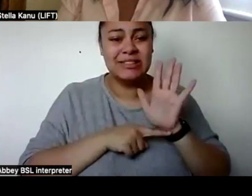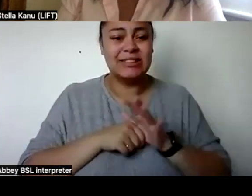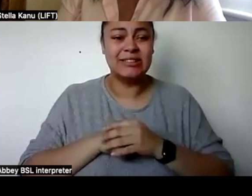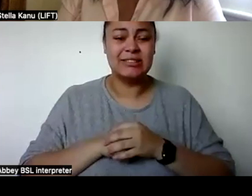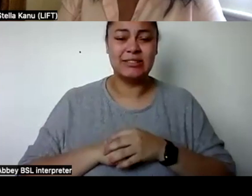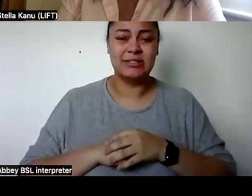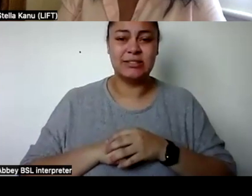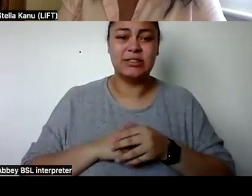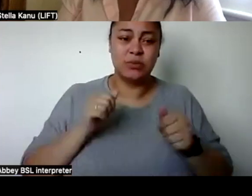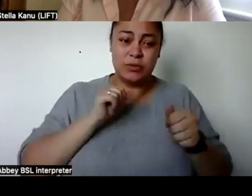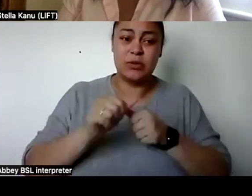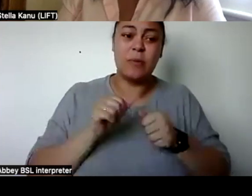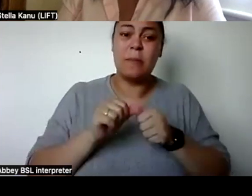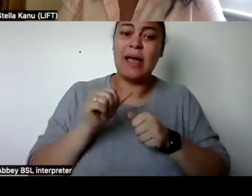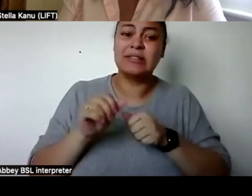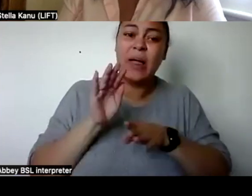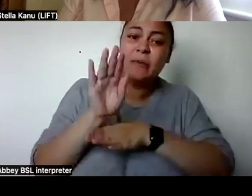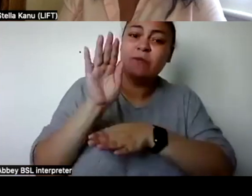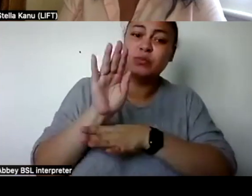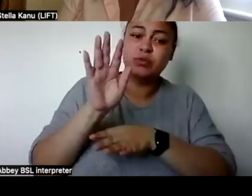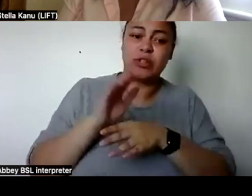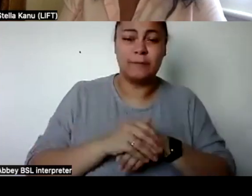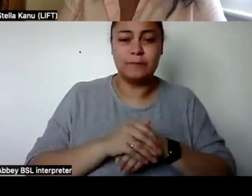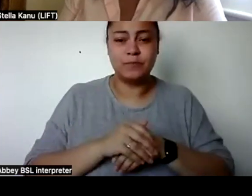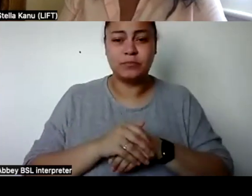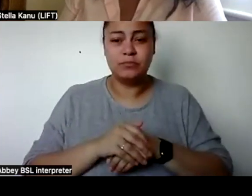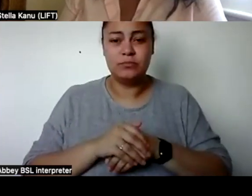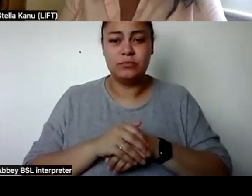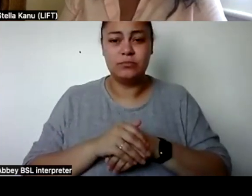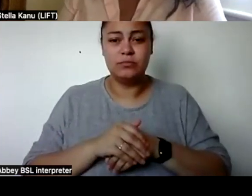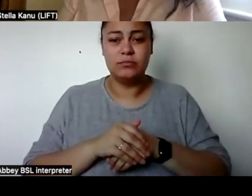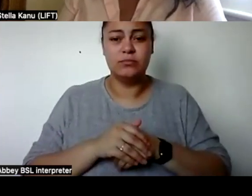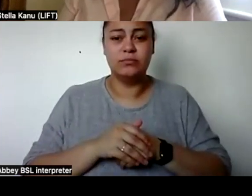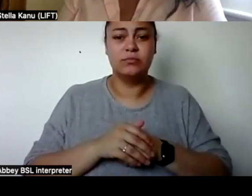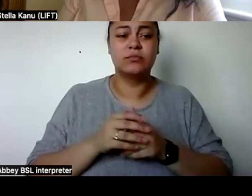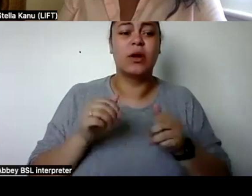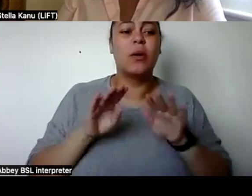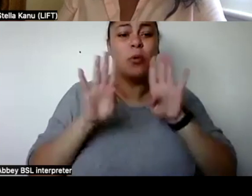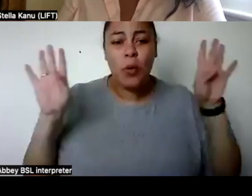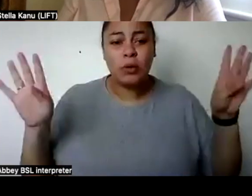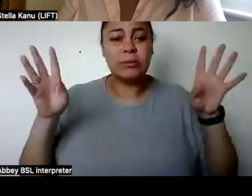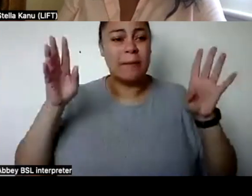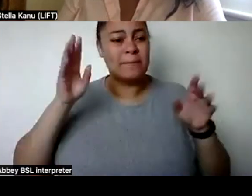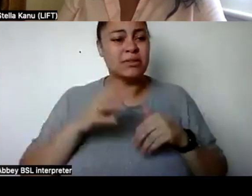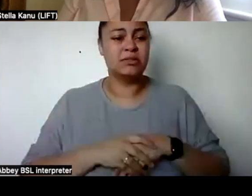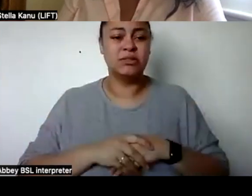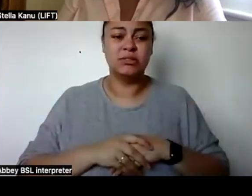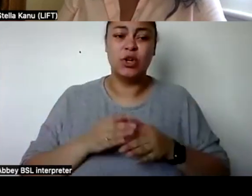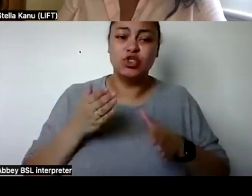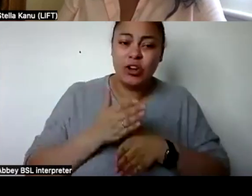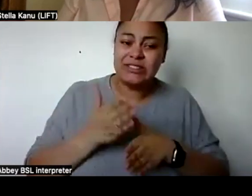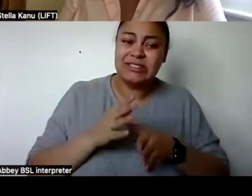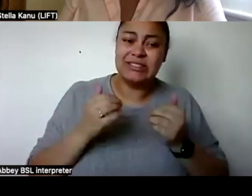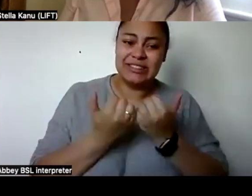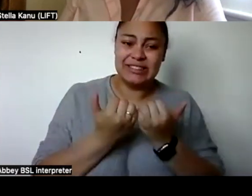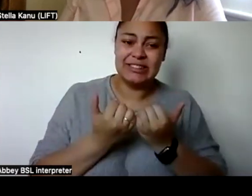future. So that goes from board members, whether it's your young trustees or other members of the board, whether it